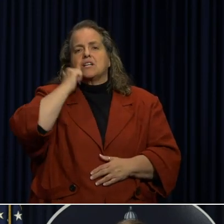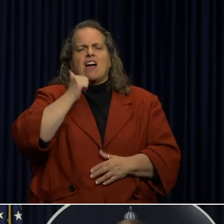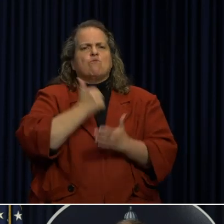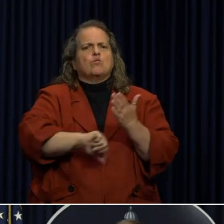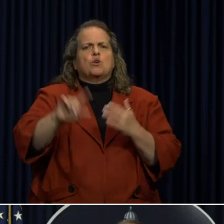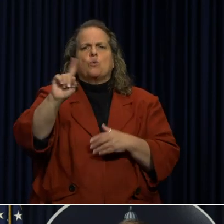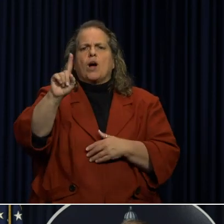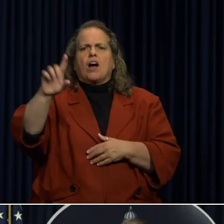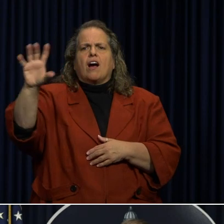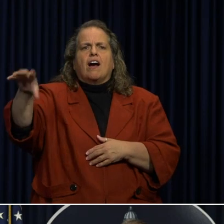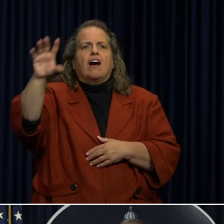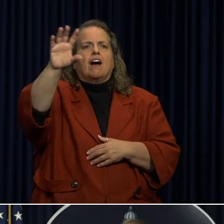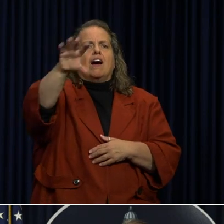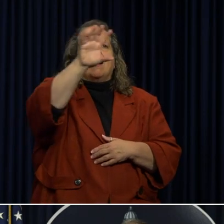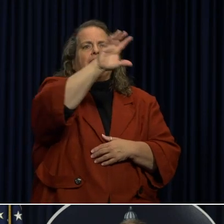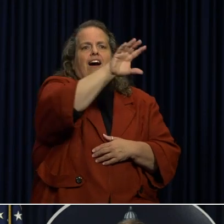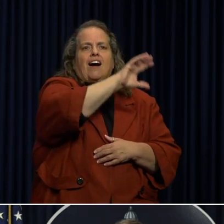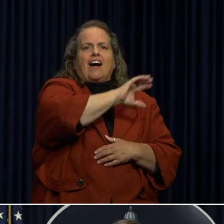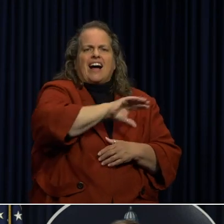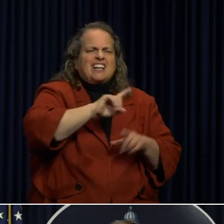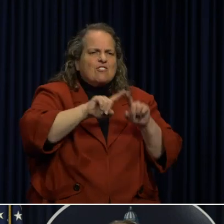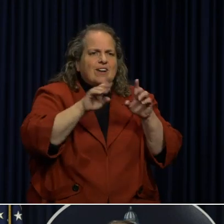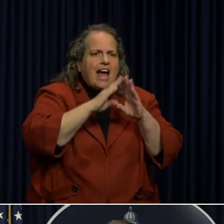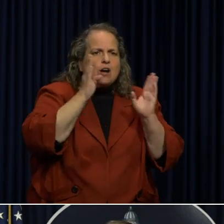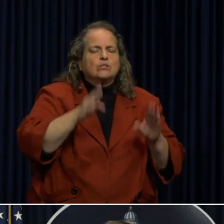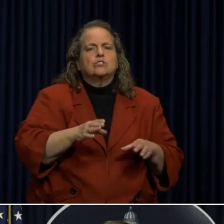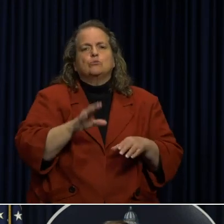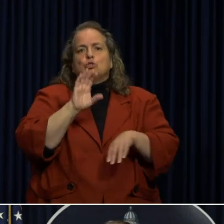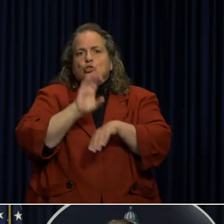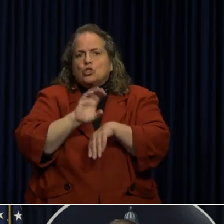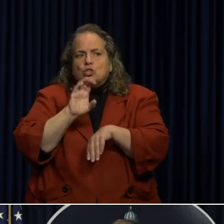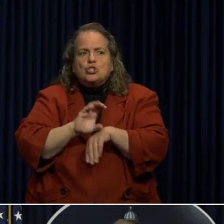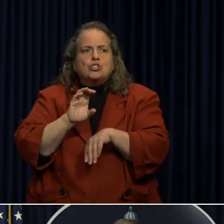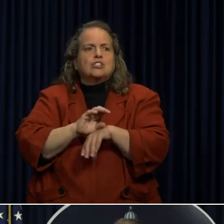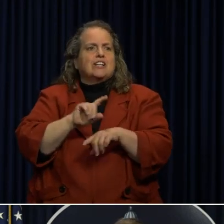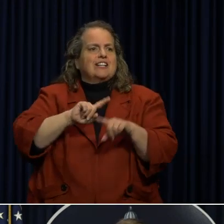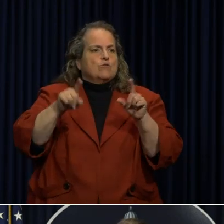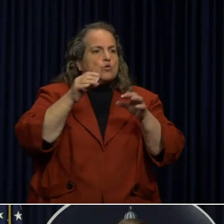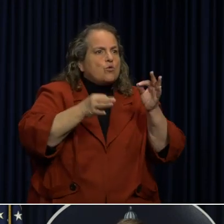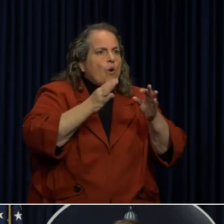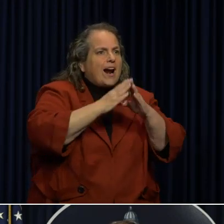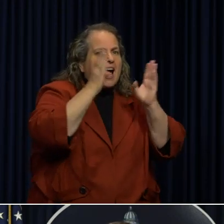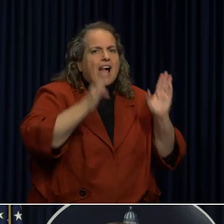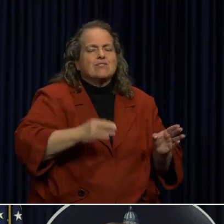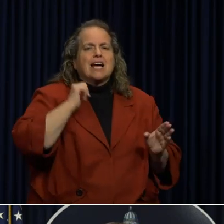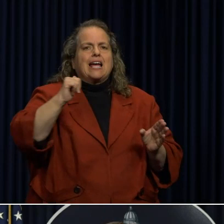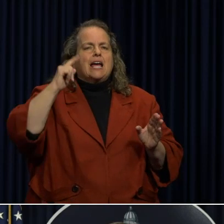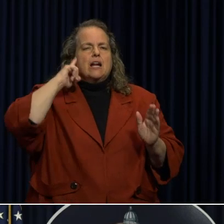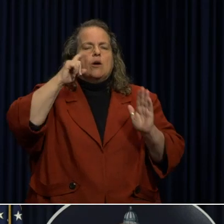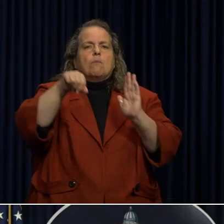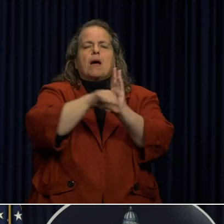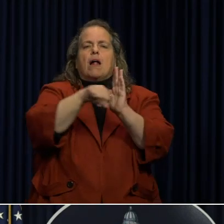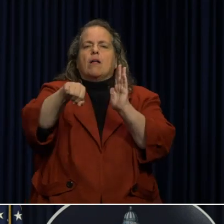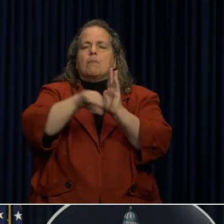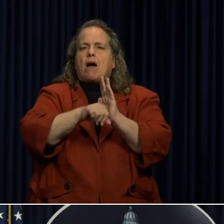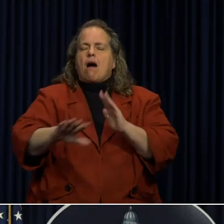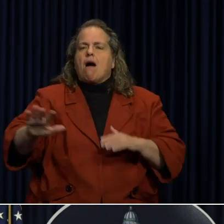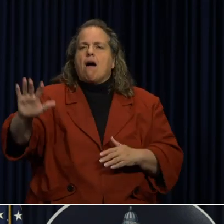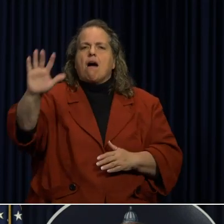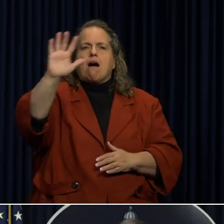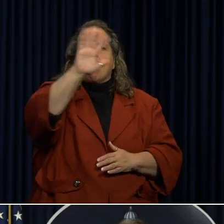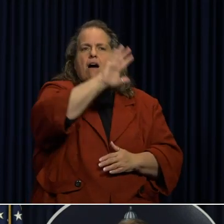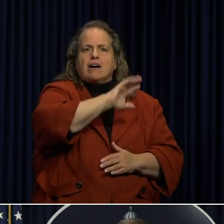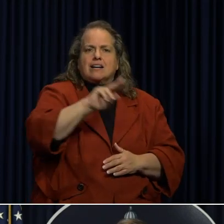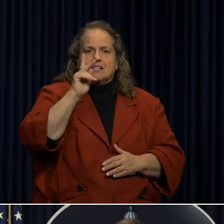everywhere, in all types of places, different houses of worship, different courthouses. A member of